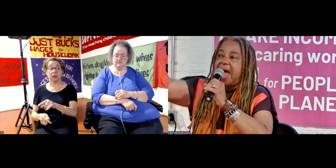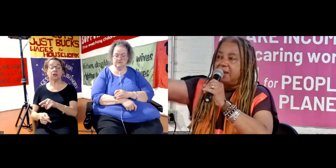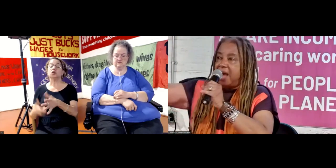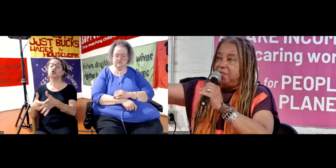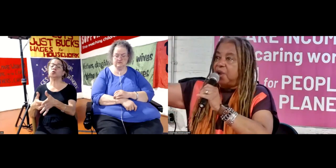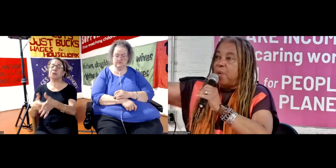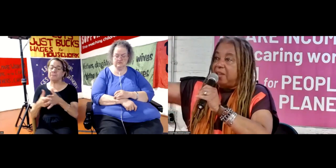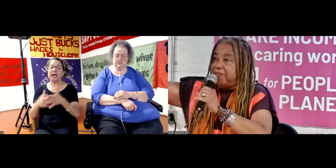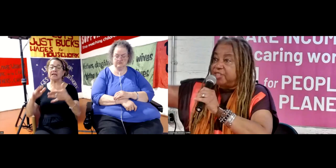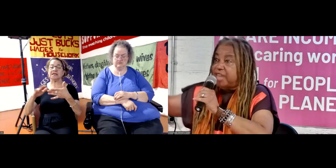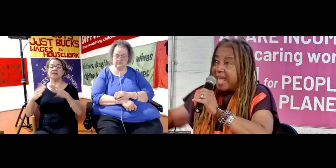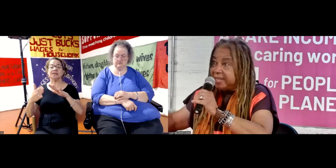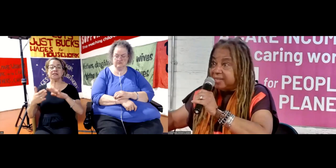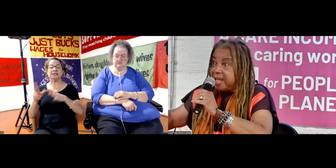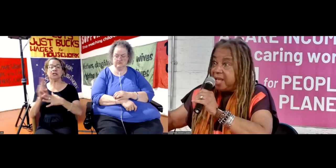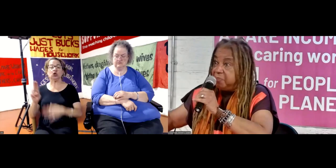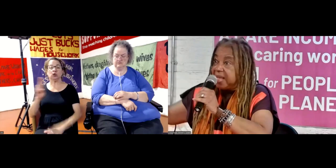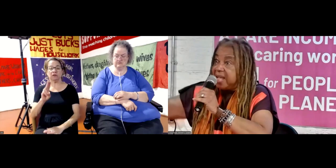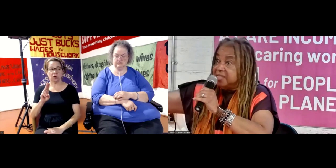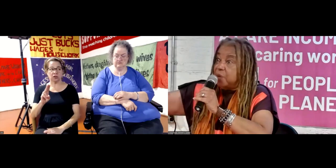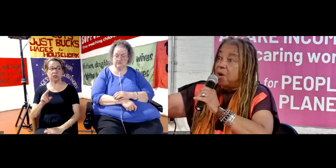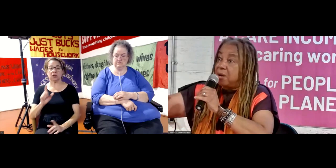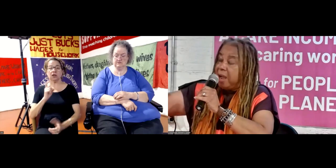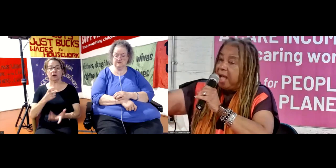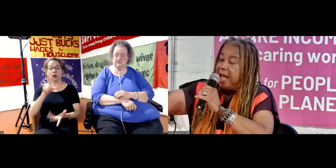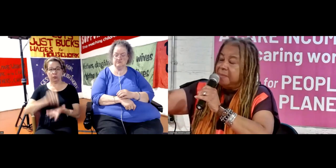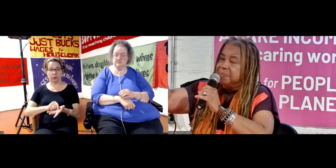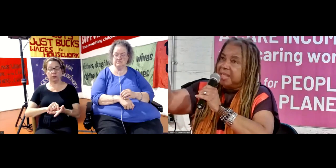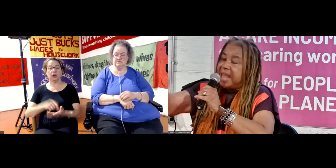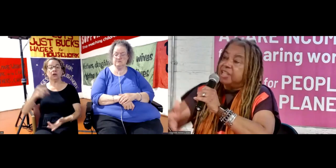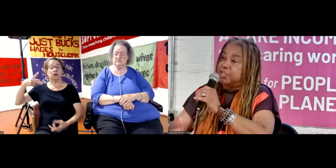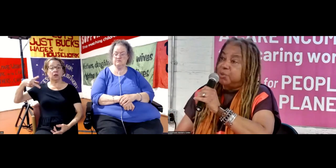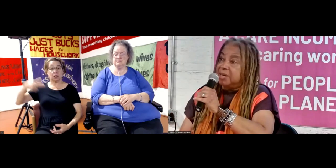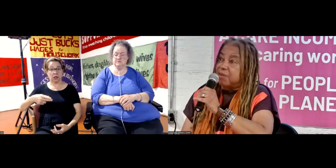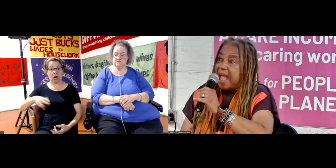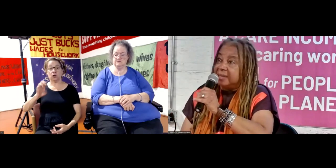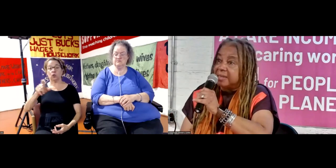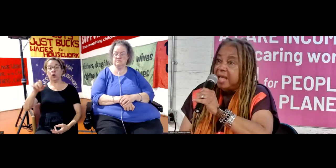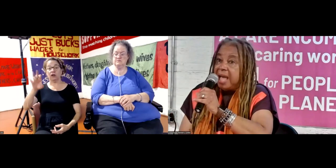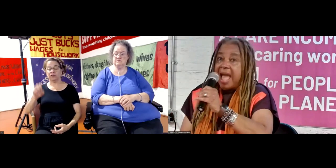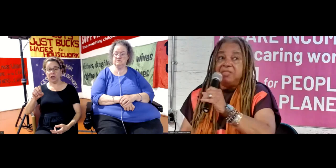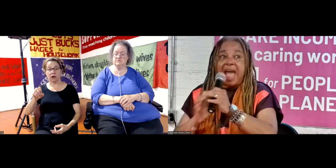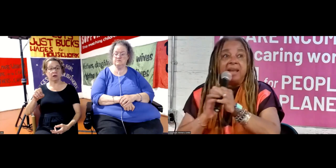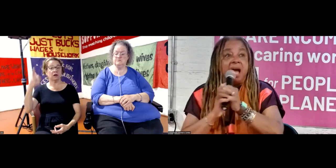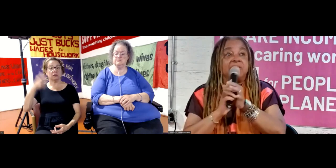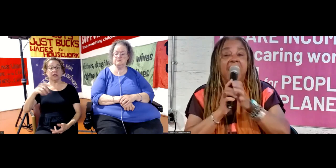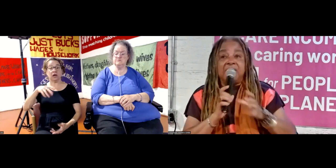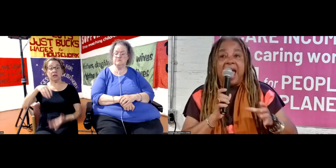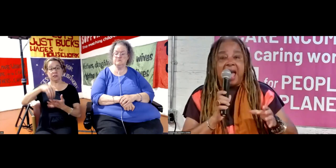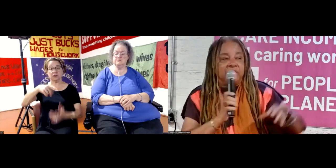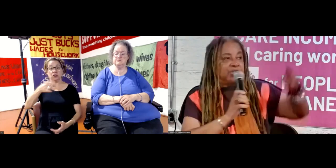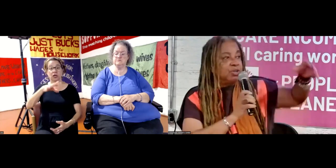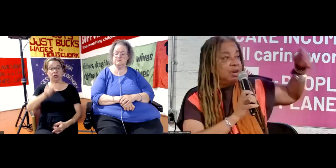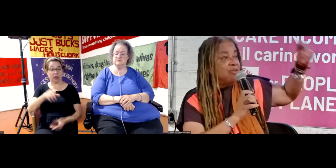university not cut their welfare checks because they were getting a student grant, and that on the